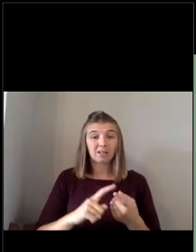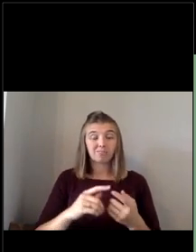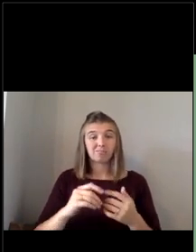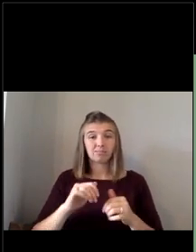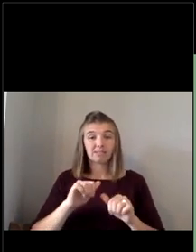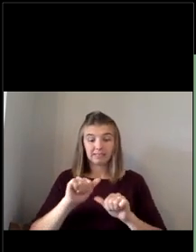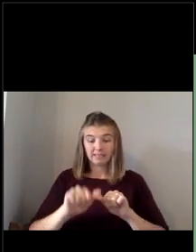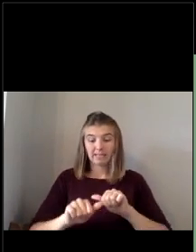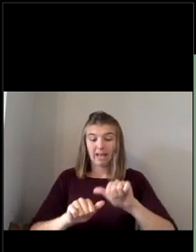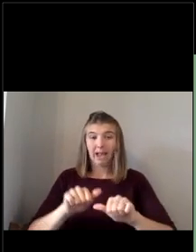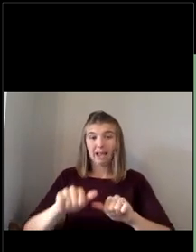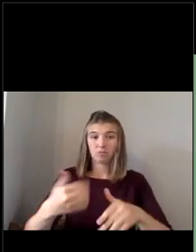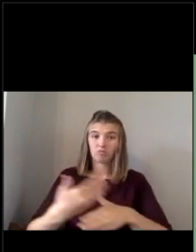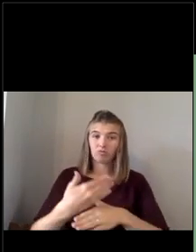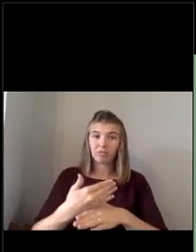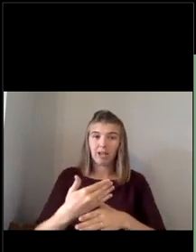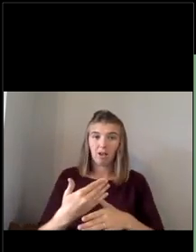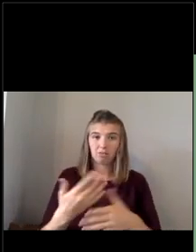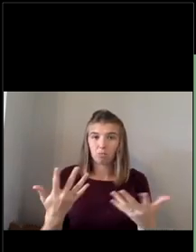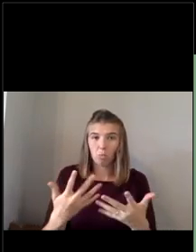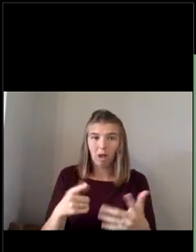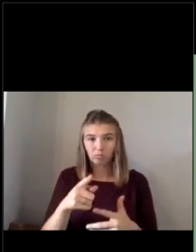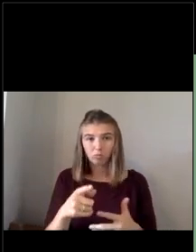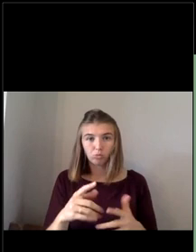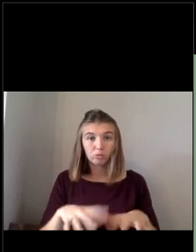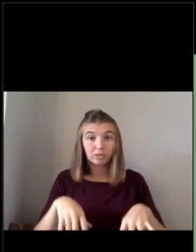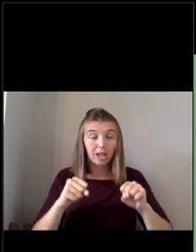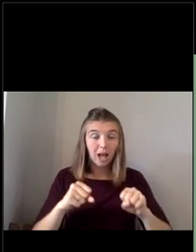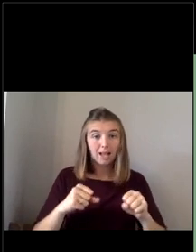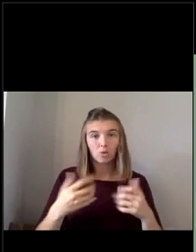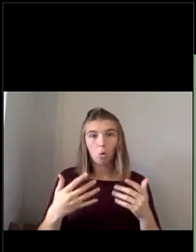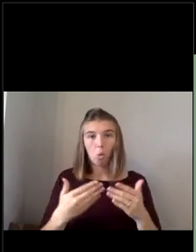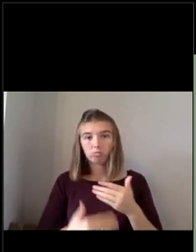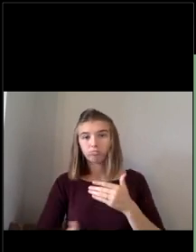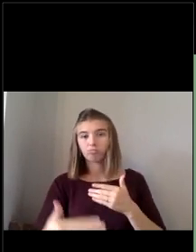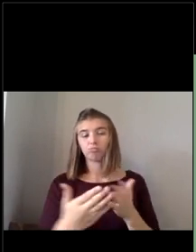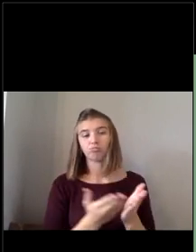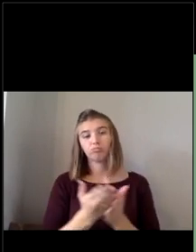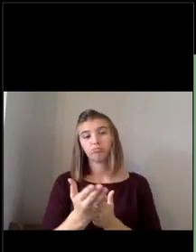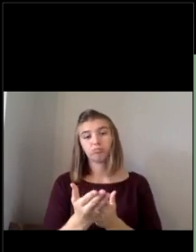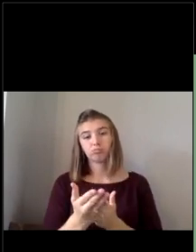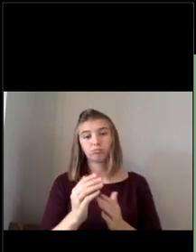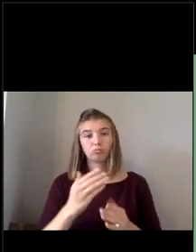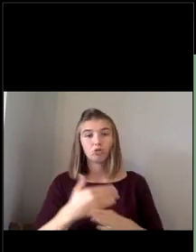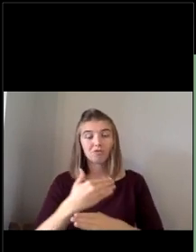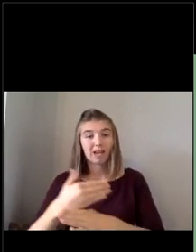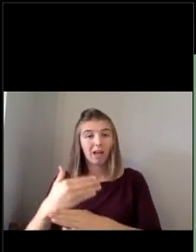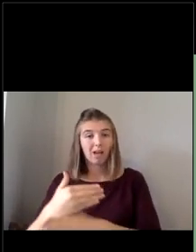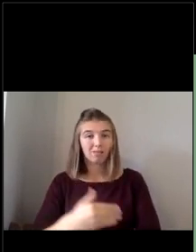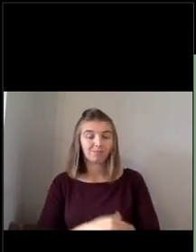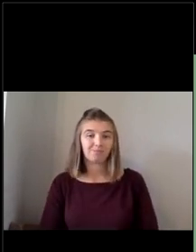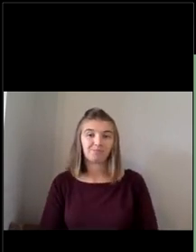lead to lack of support, especially amongst early stage academics.